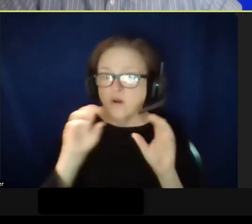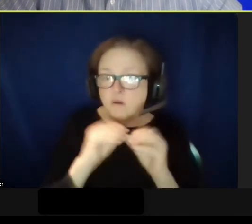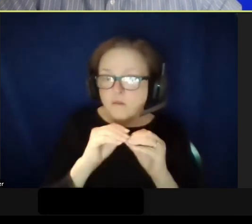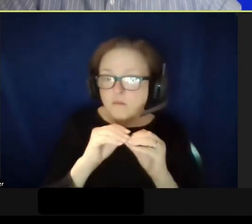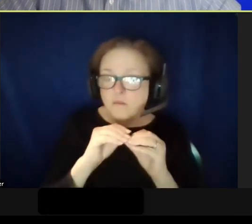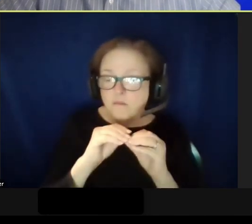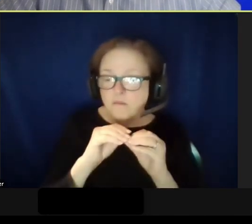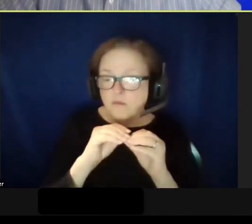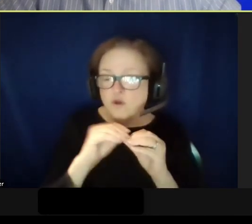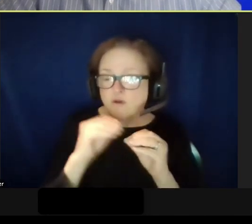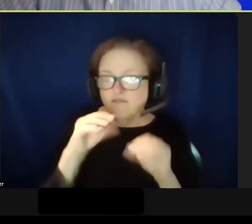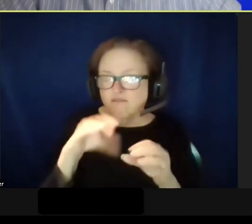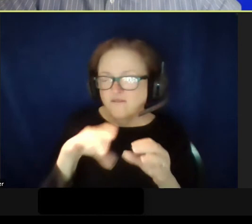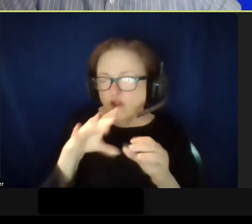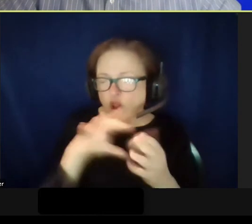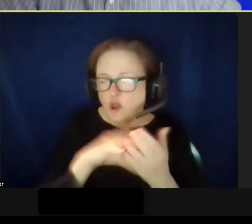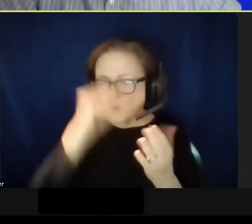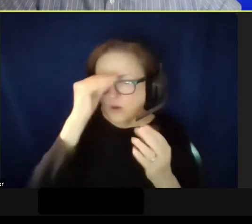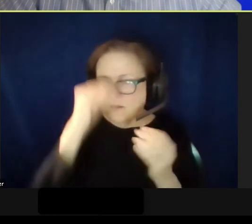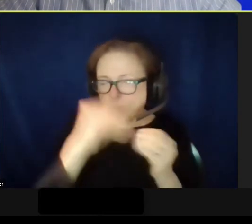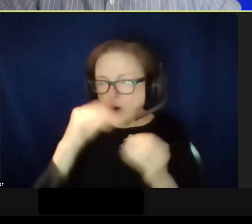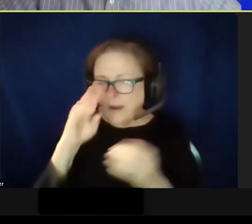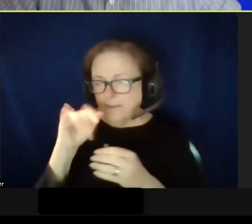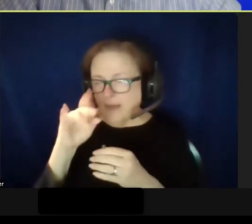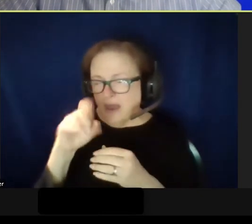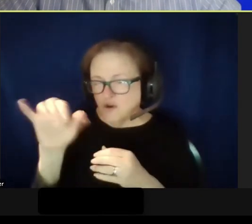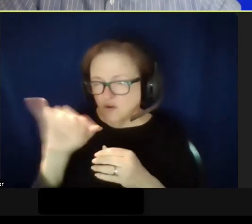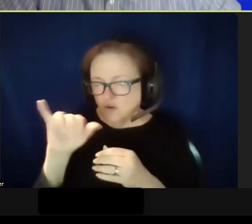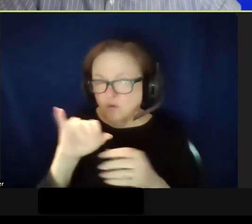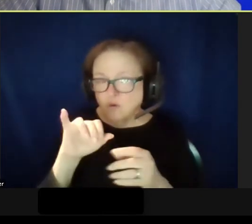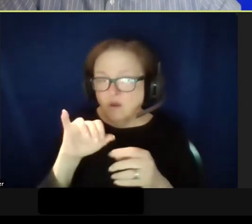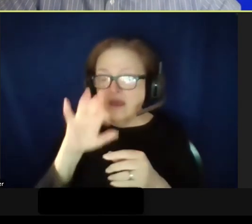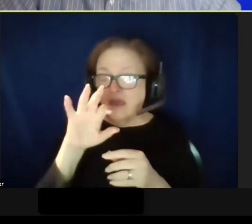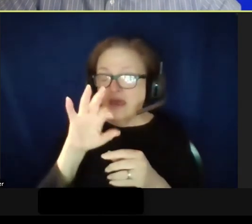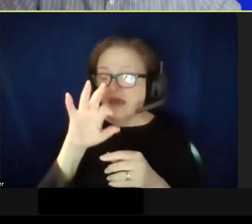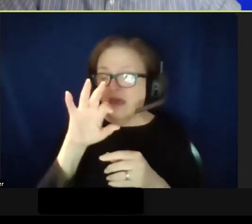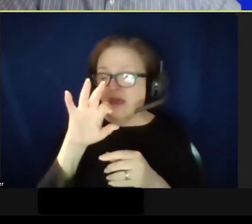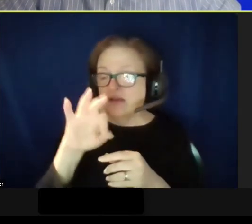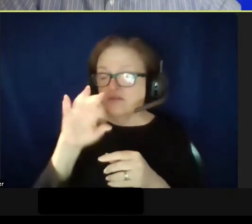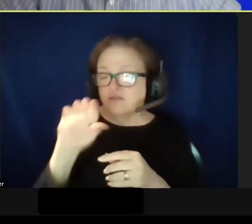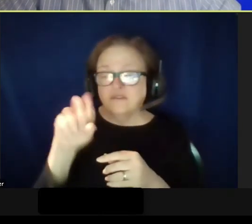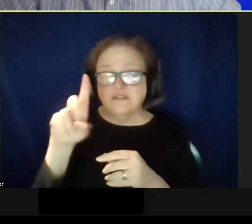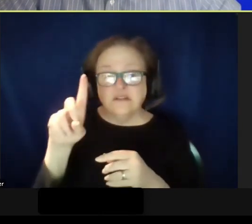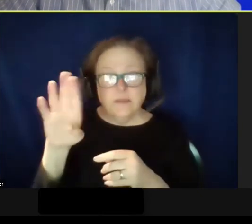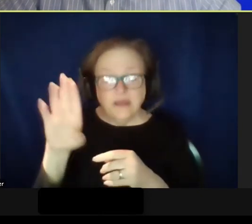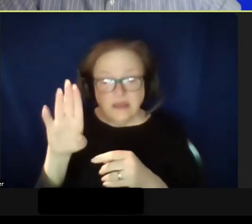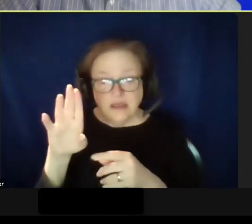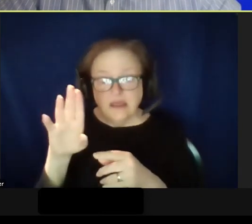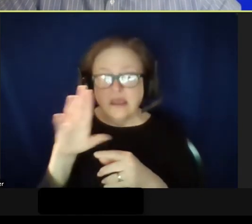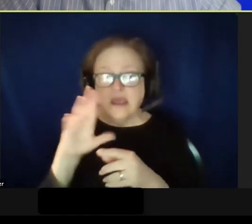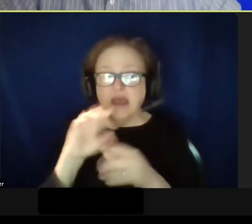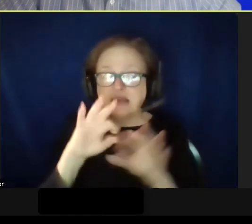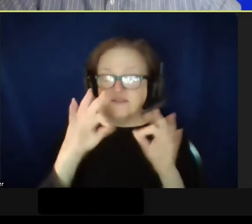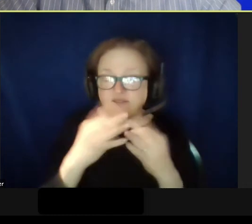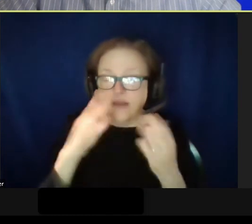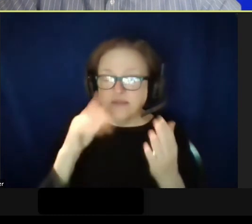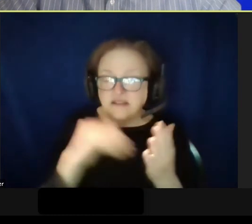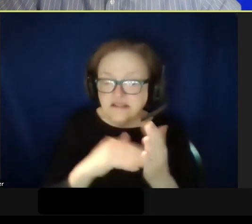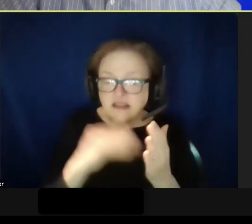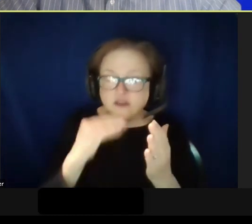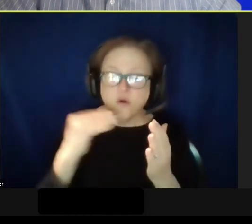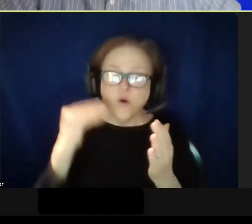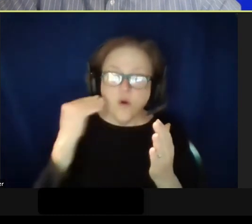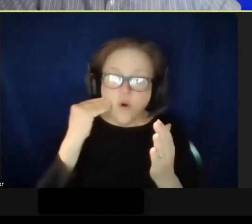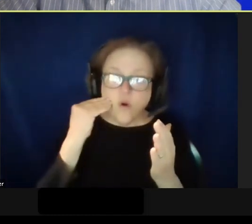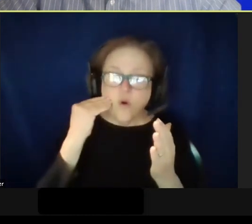them in the LiveBinder. The Florida School for the Deaf and Blind has developed a Deaf Mentor Program providing family-centered, home-based, early